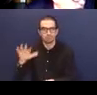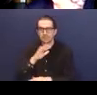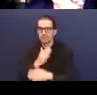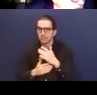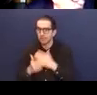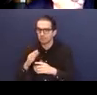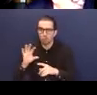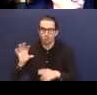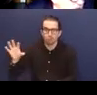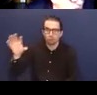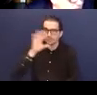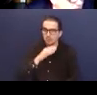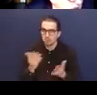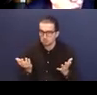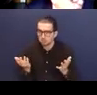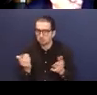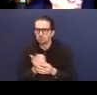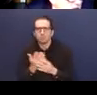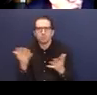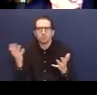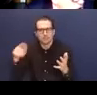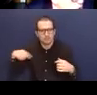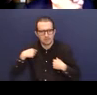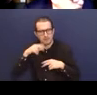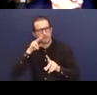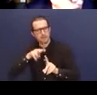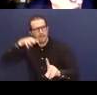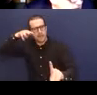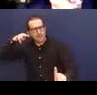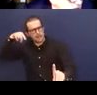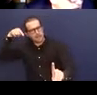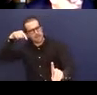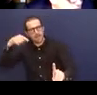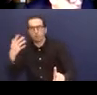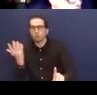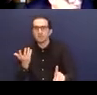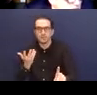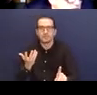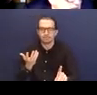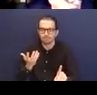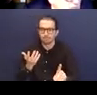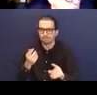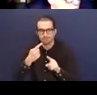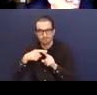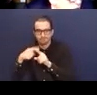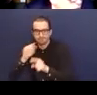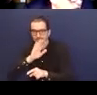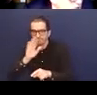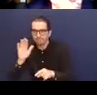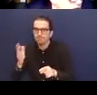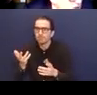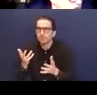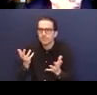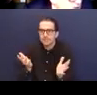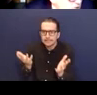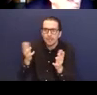economic social development, measuring the level of functioning in the population, or providing services to people with disability, it is more appropriate to